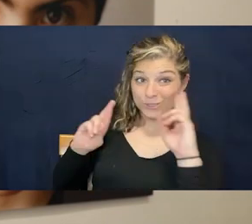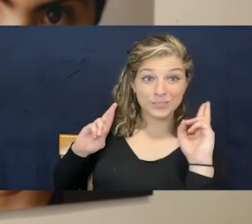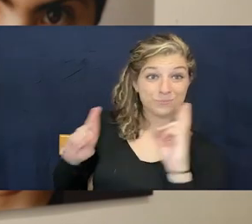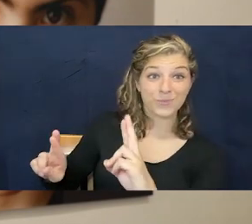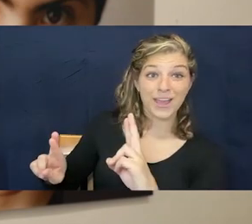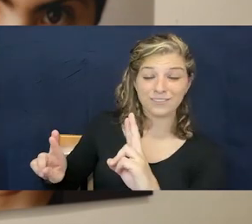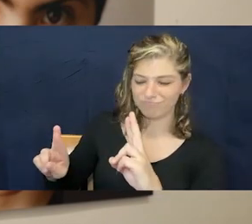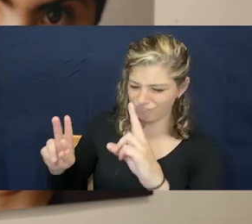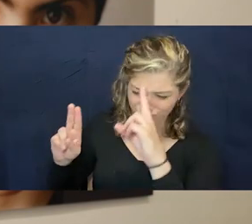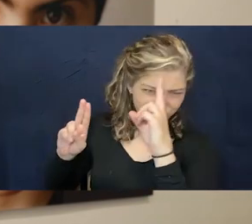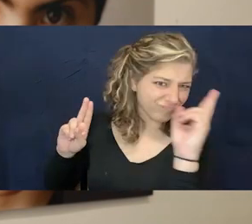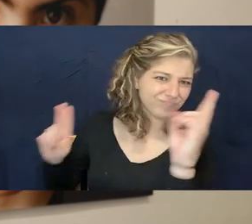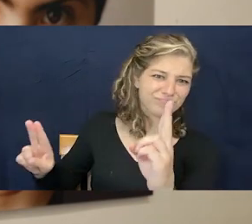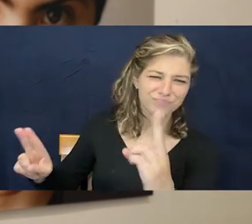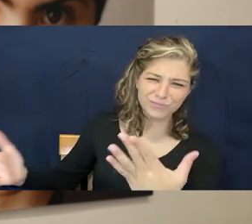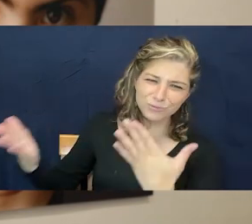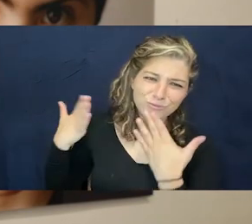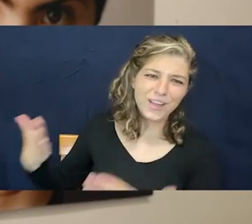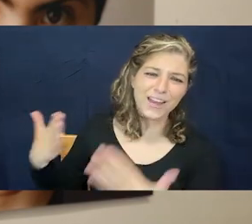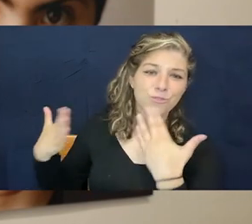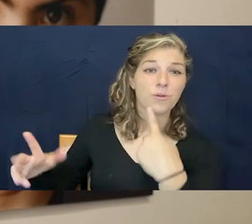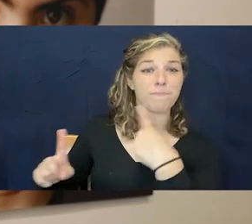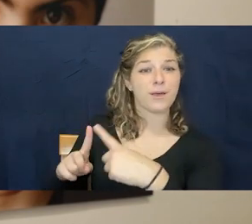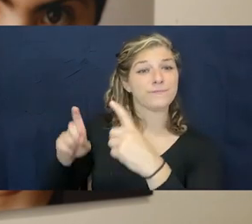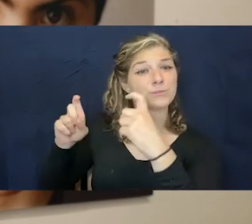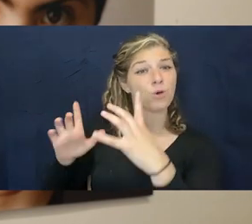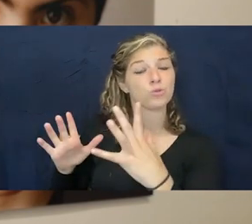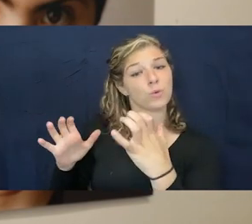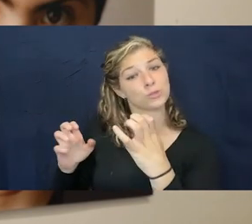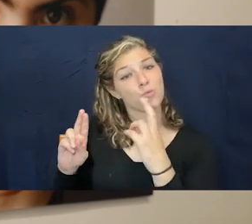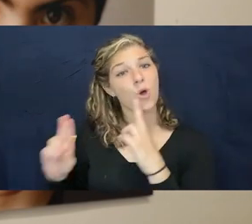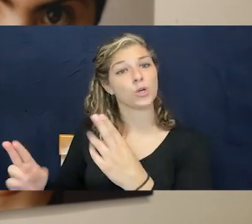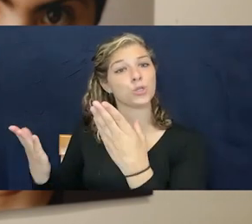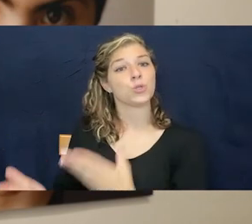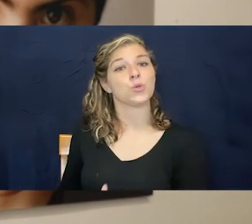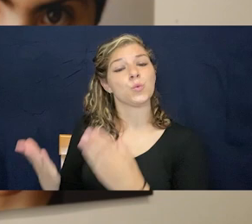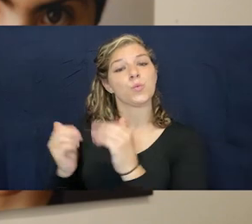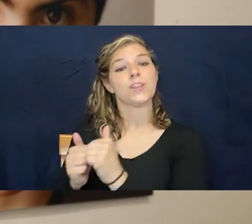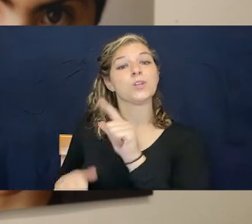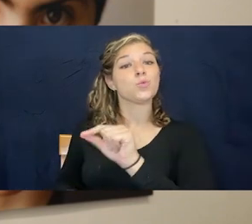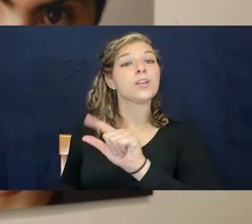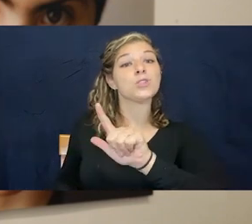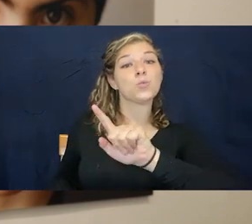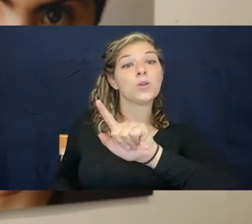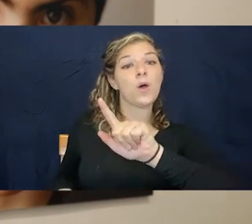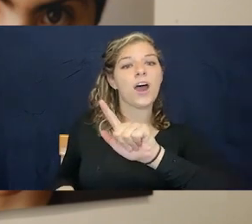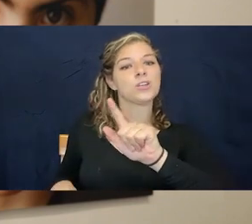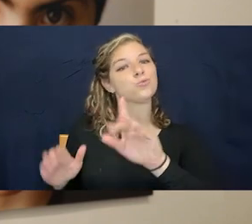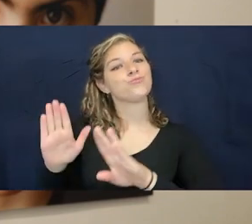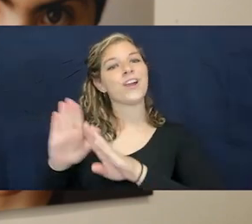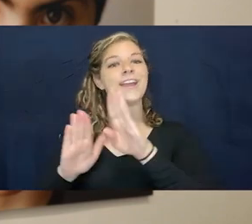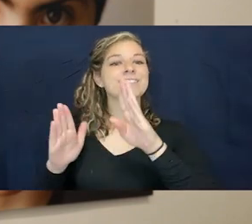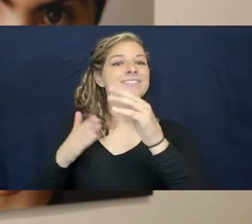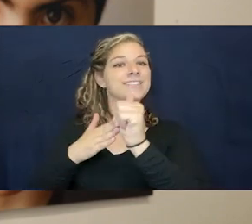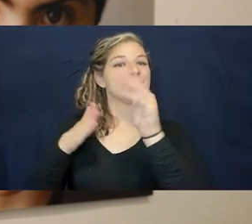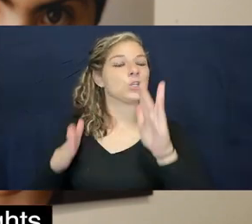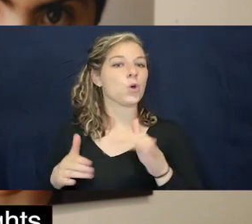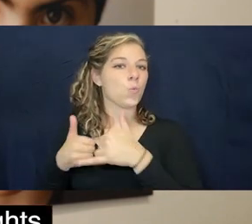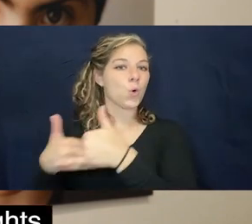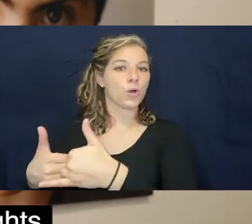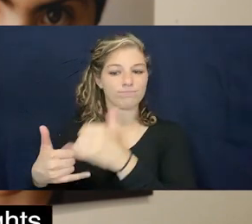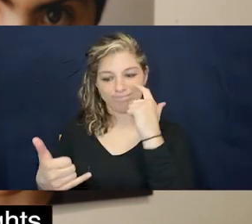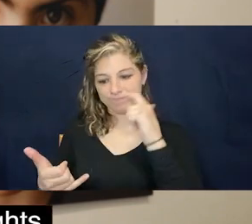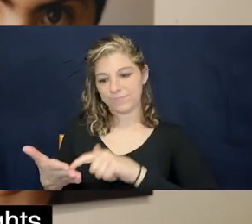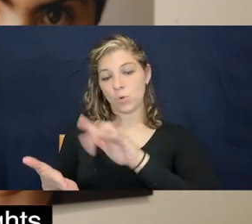utmost respect, admiration, and gratitude that Positive Exposure would like to honor you with the 2021 Rising Leader Award